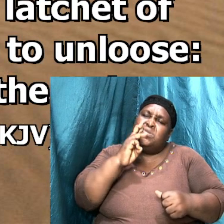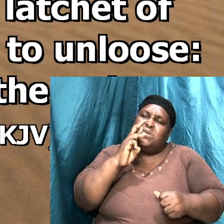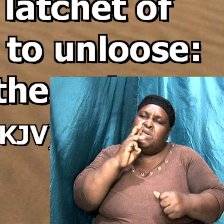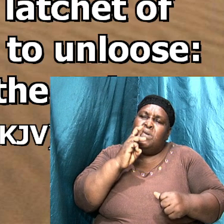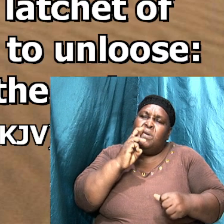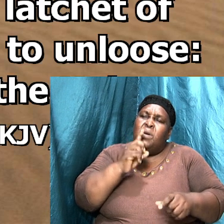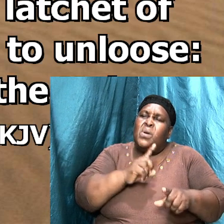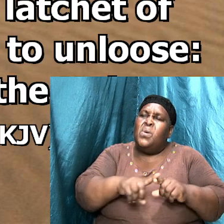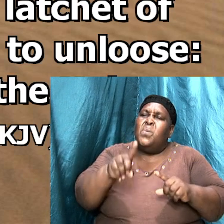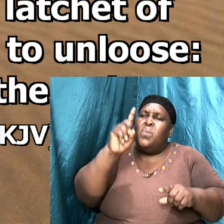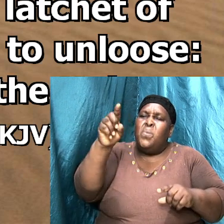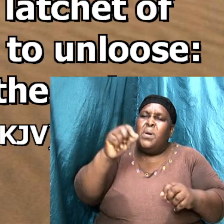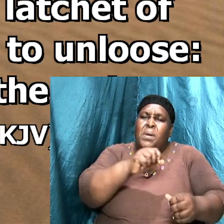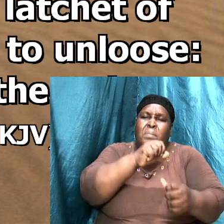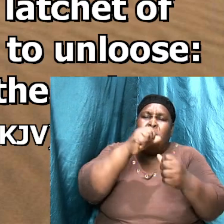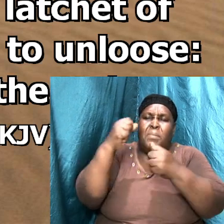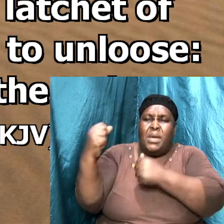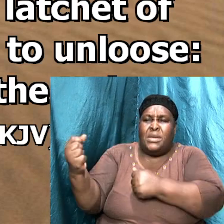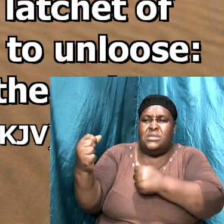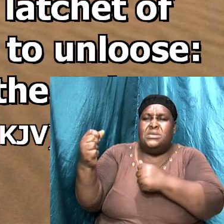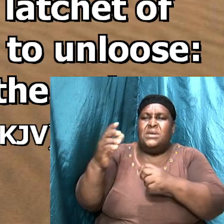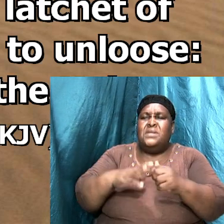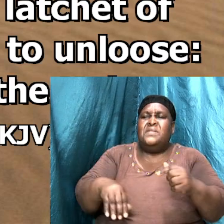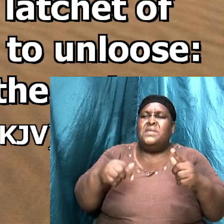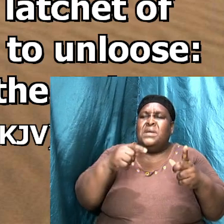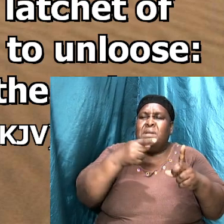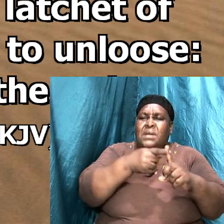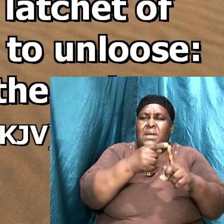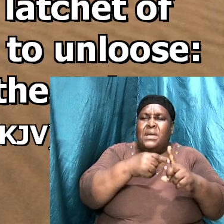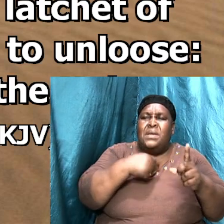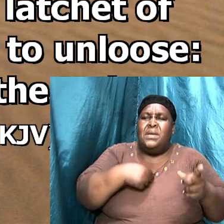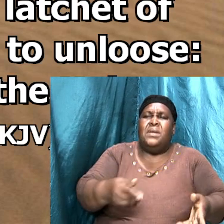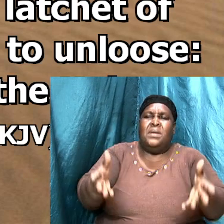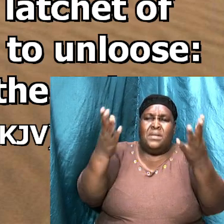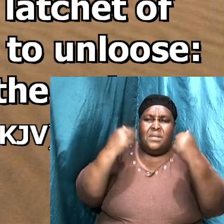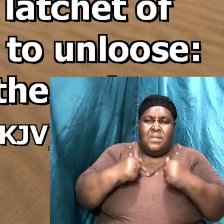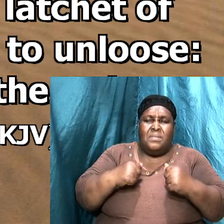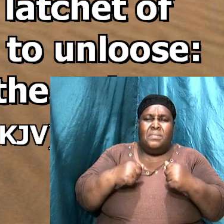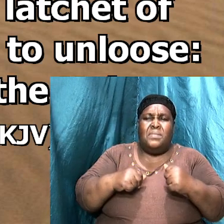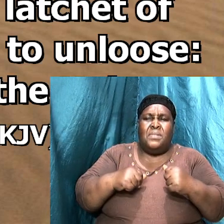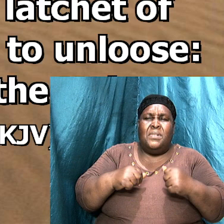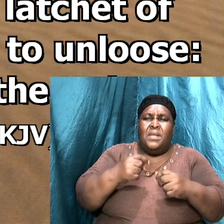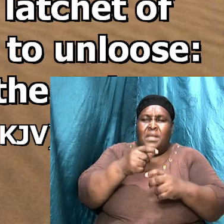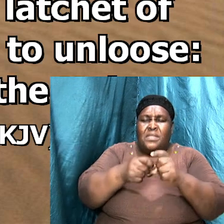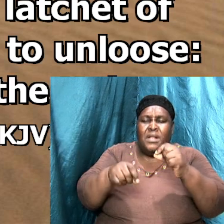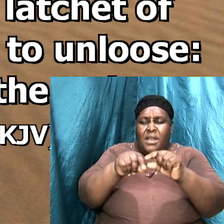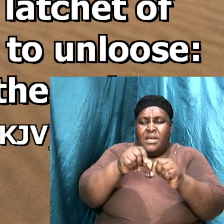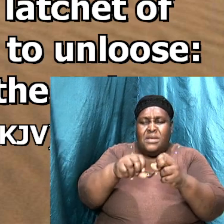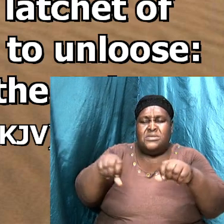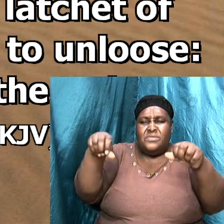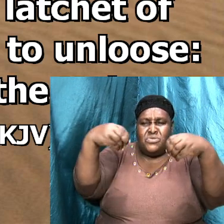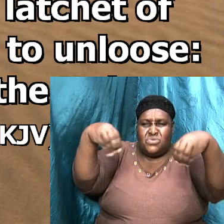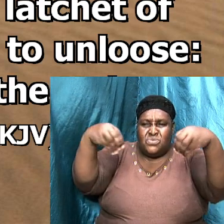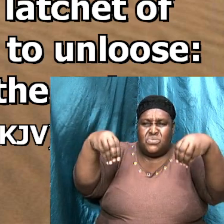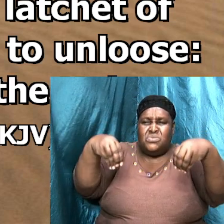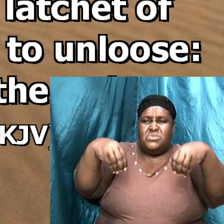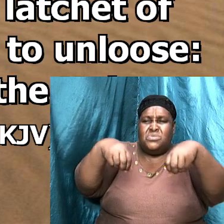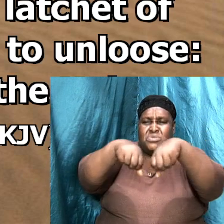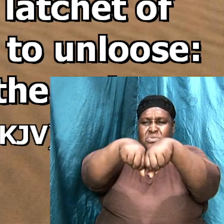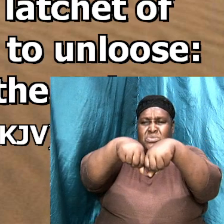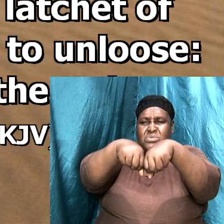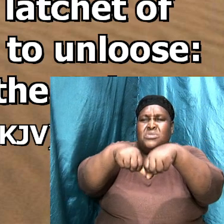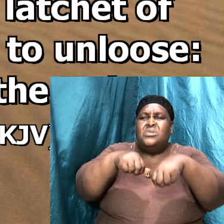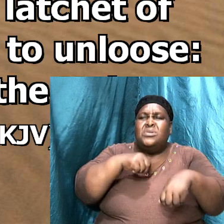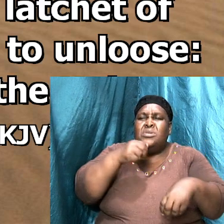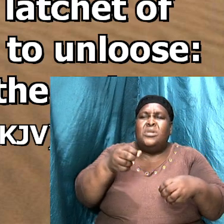but one mightier than I cometh, the latch of whose shoes I am not worthy to